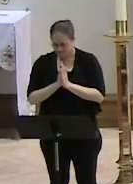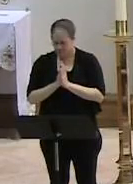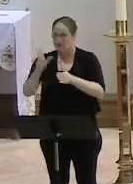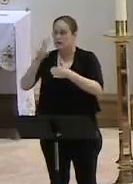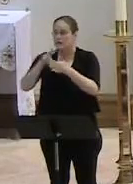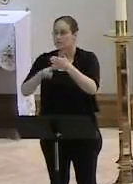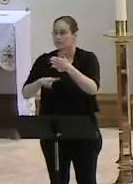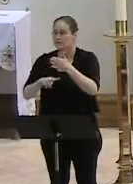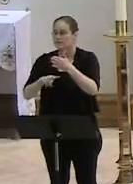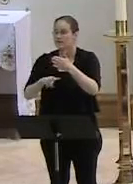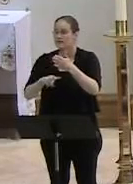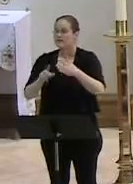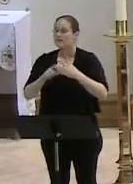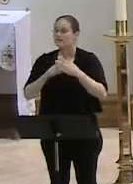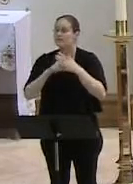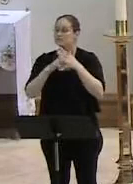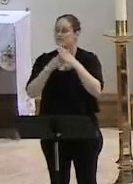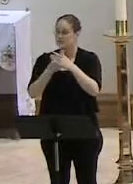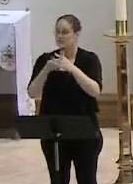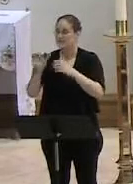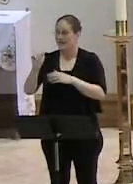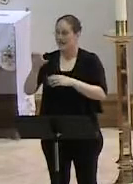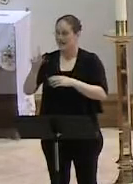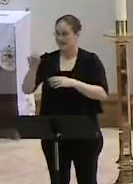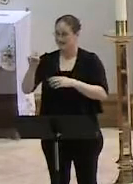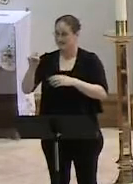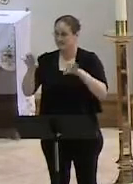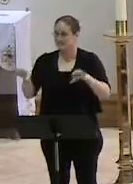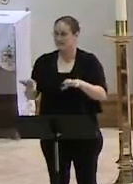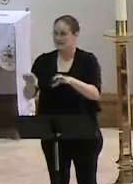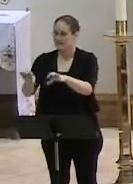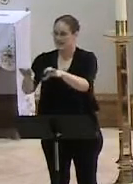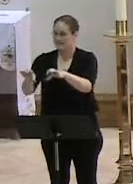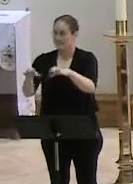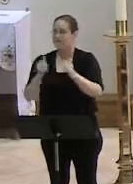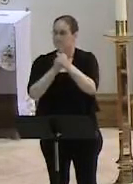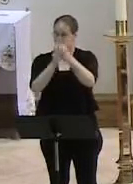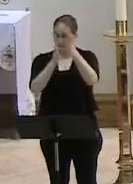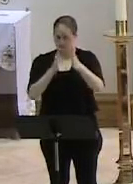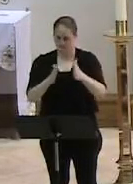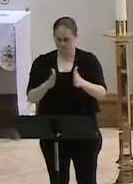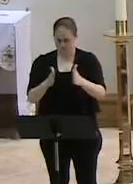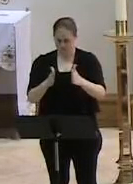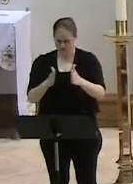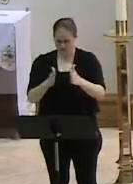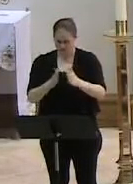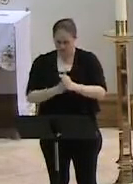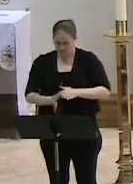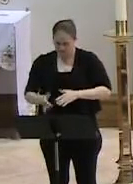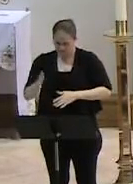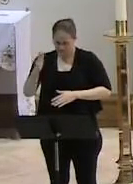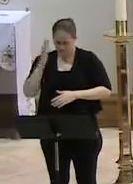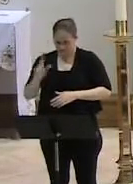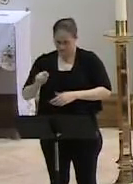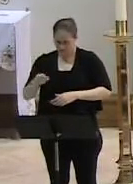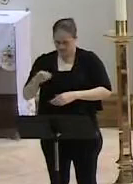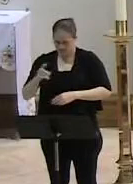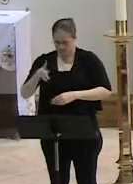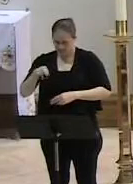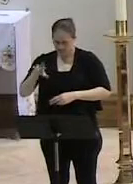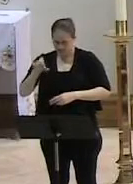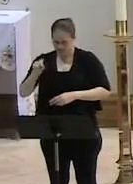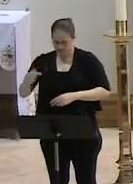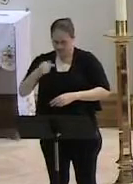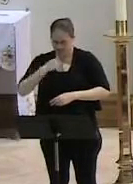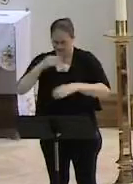A reading from the beginning of the Acts of the Apostles. In the first book, Theophilus, I dealt with all